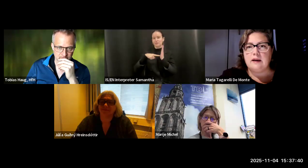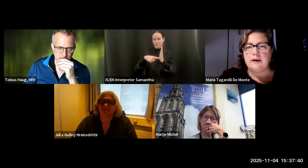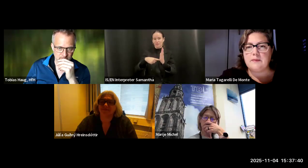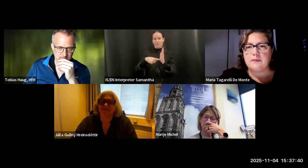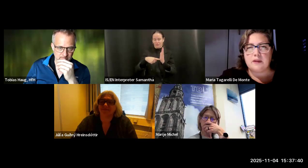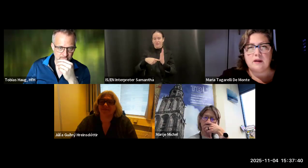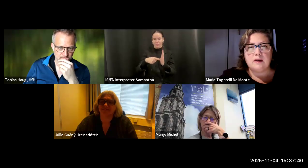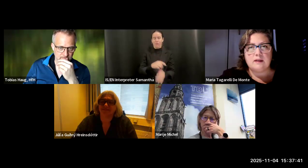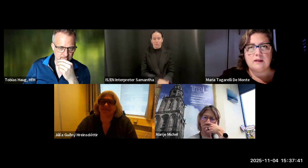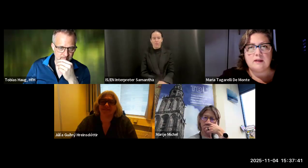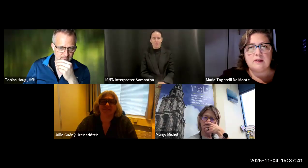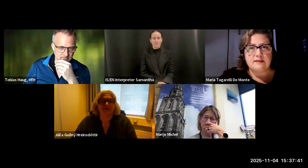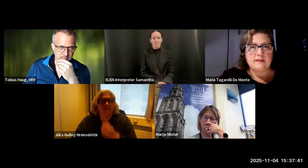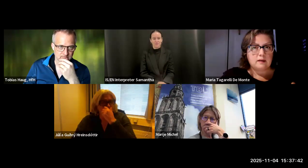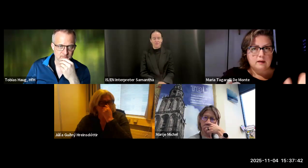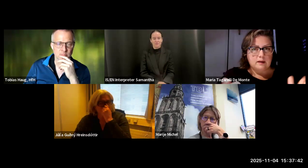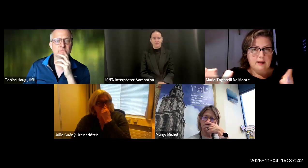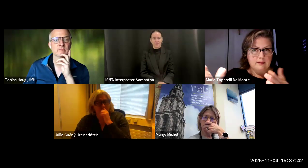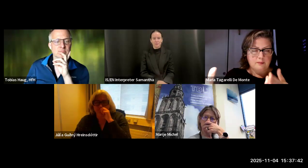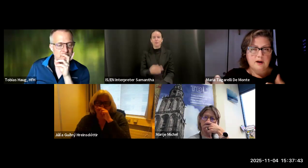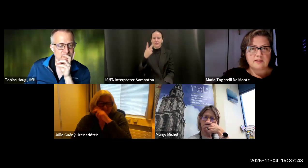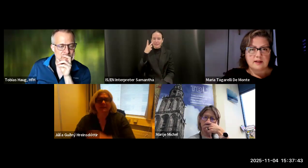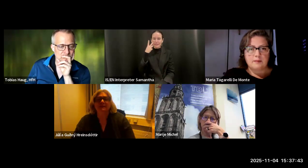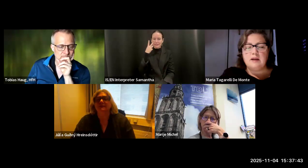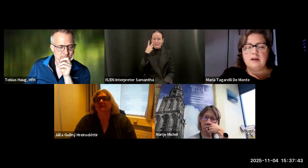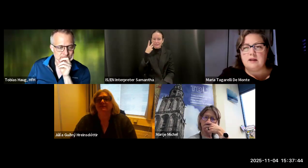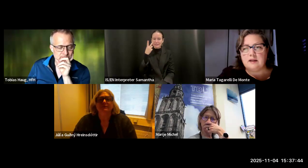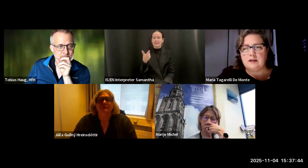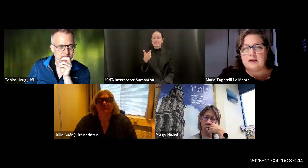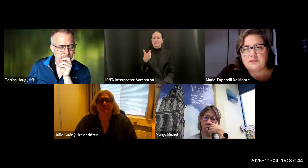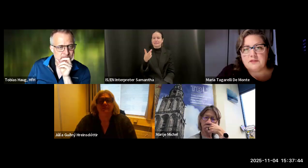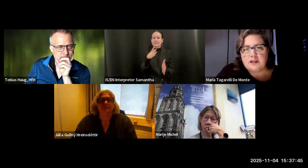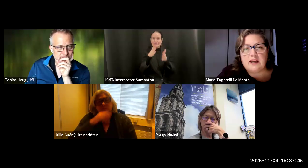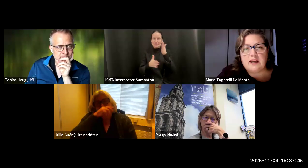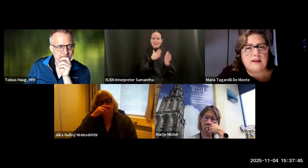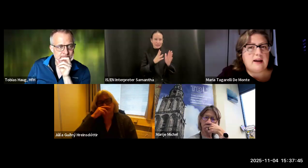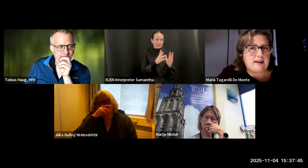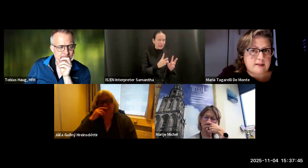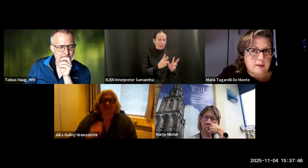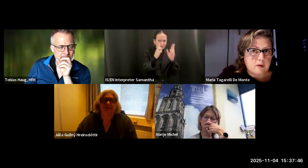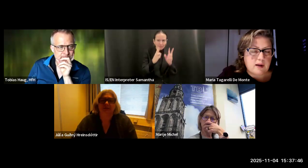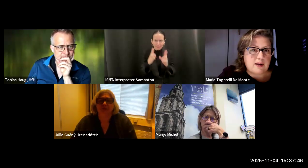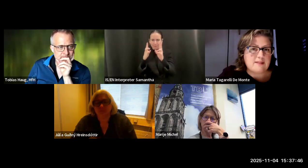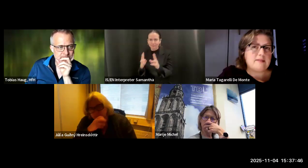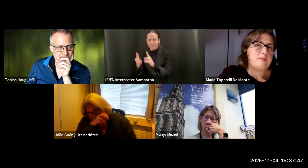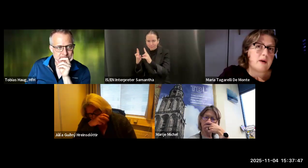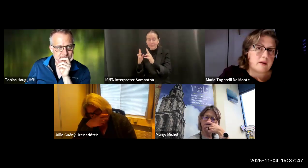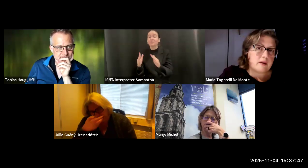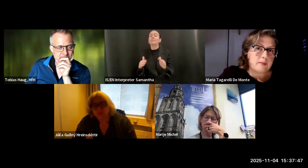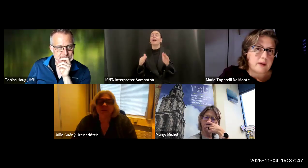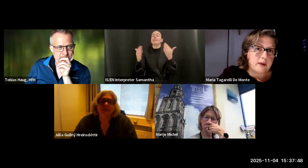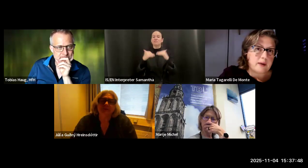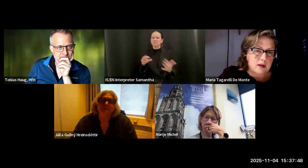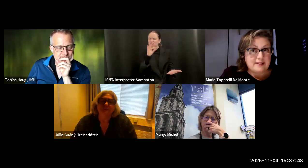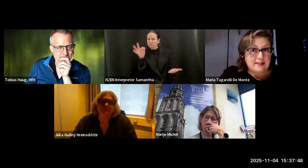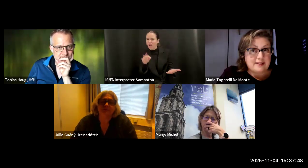see the signs and parse them specifically, and then ask them, okay, what is this